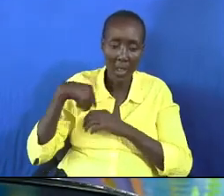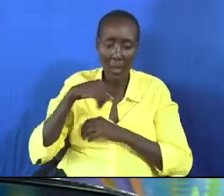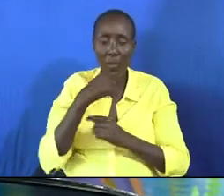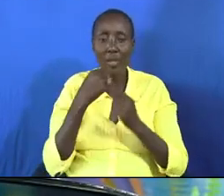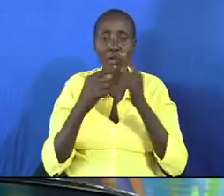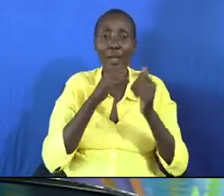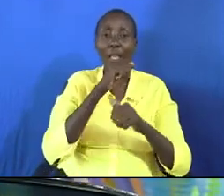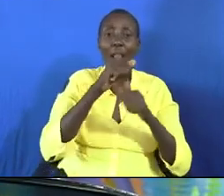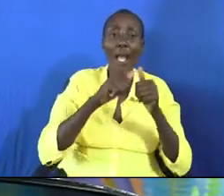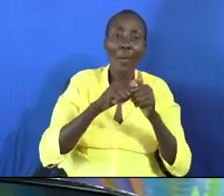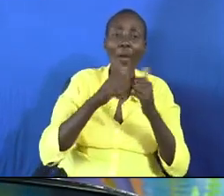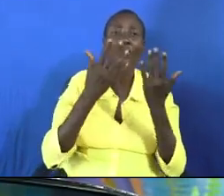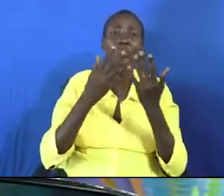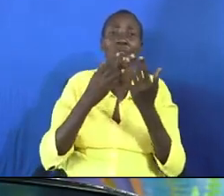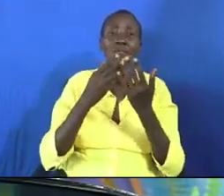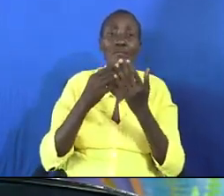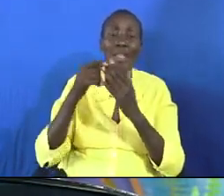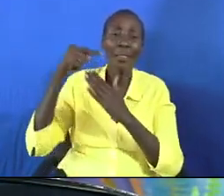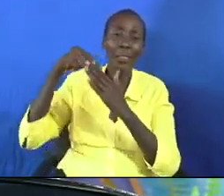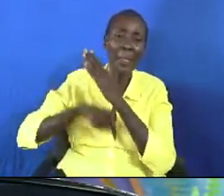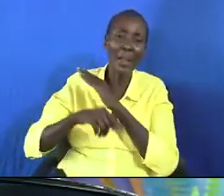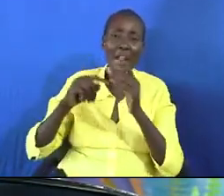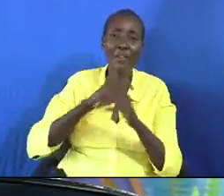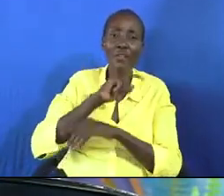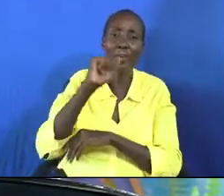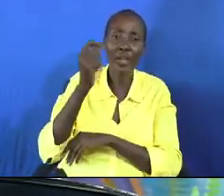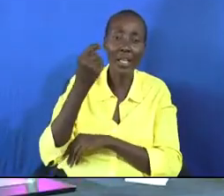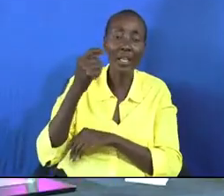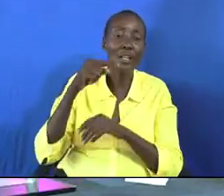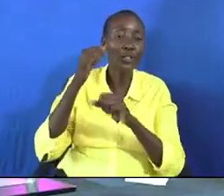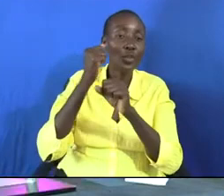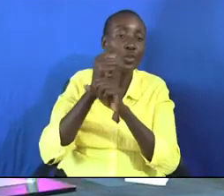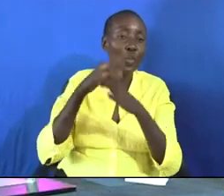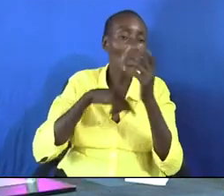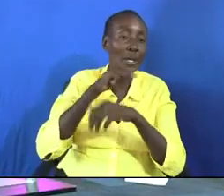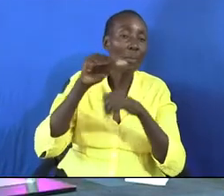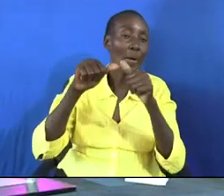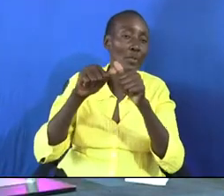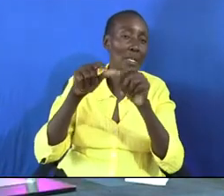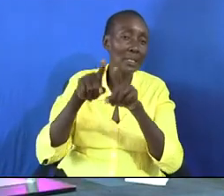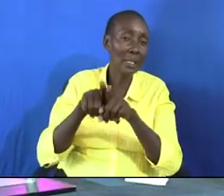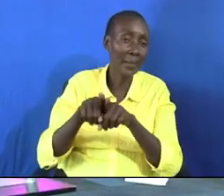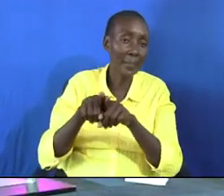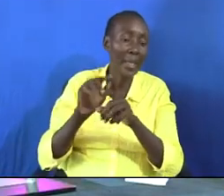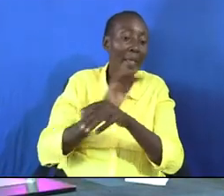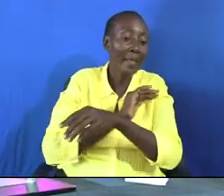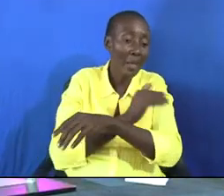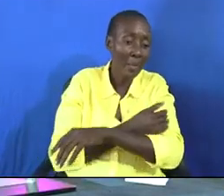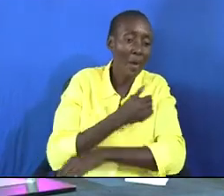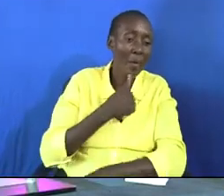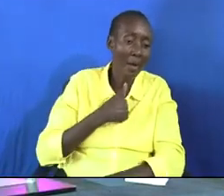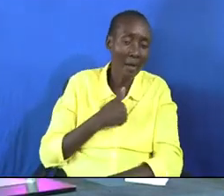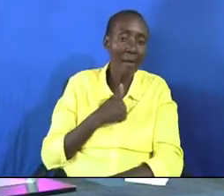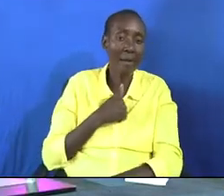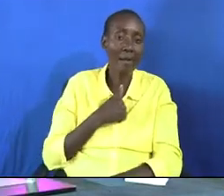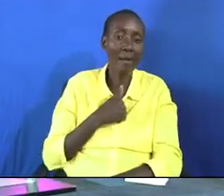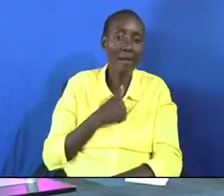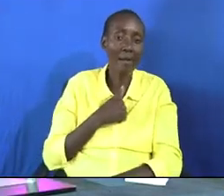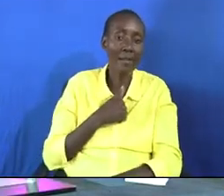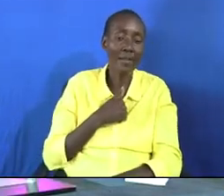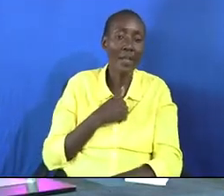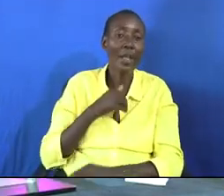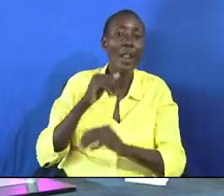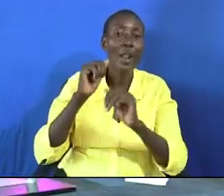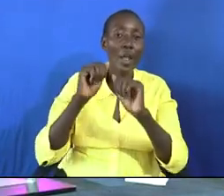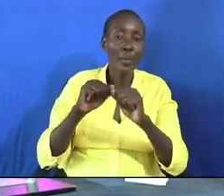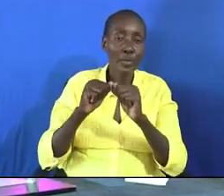about how far Kenya has gone. What are you doing about it? You have the power. Flip the switch. You